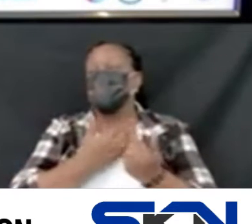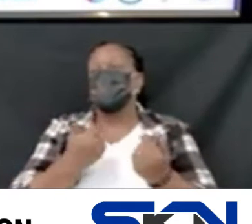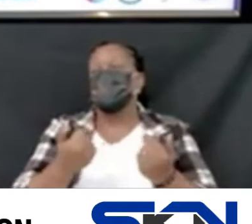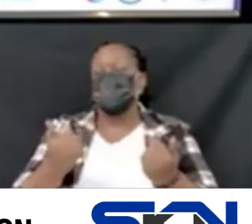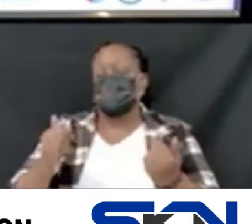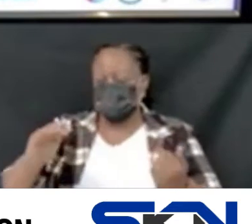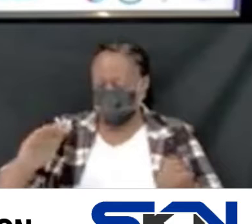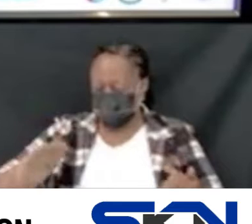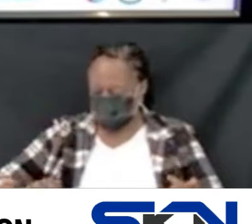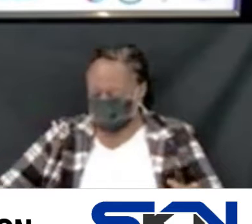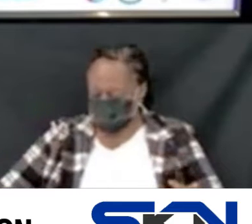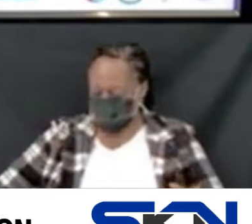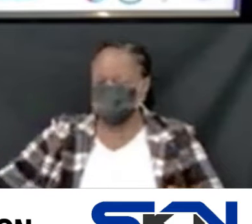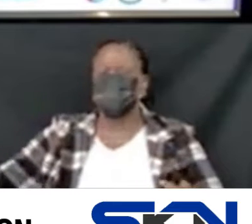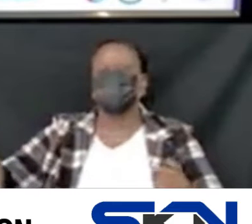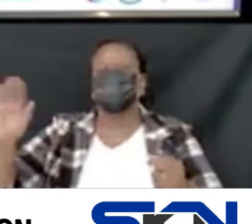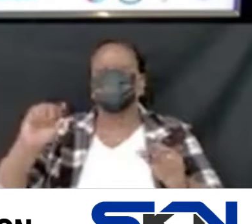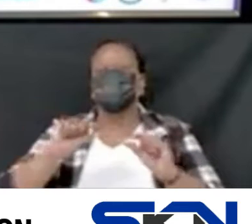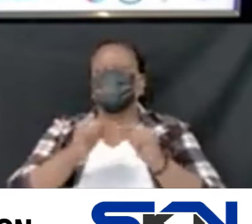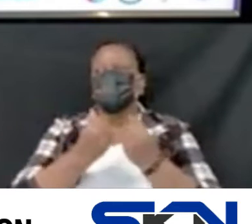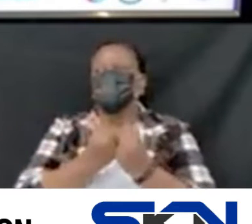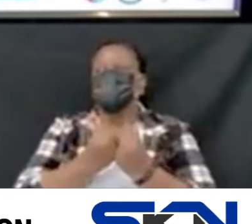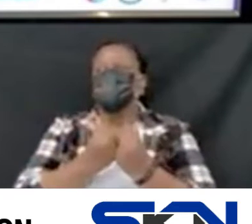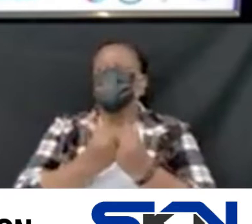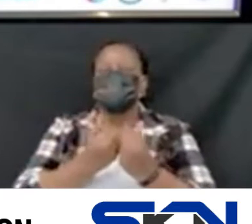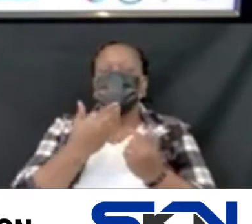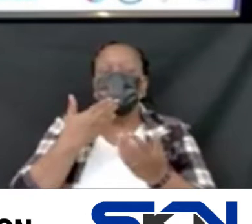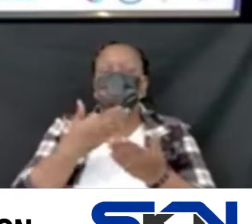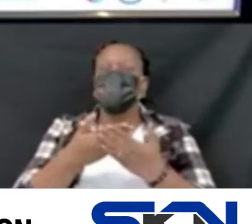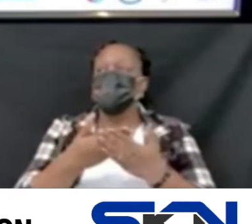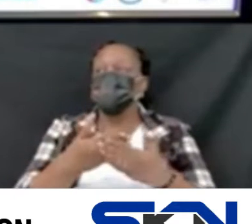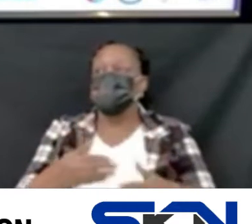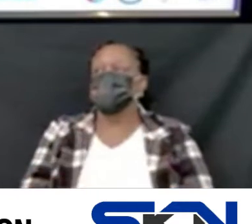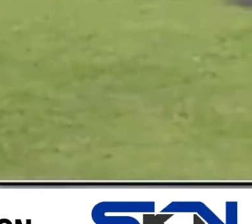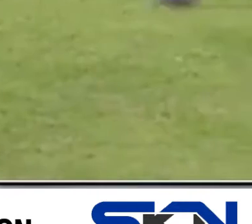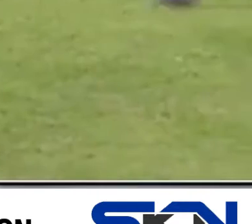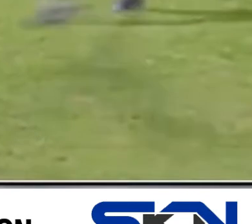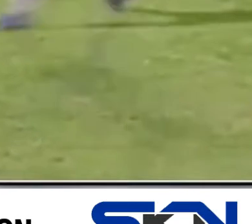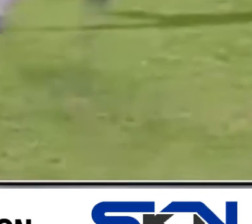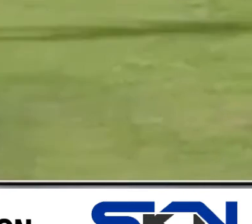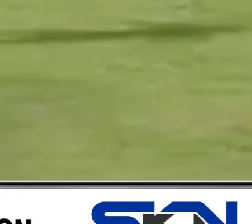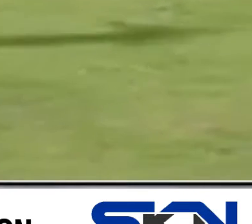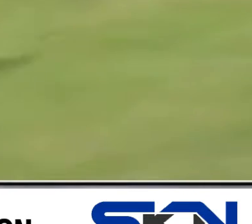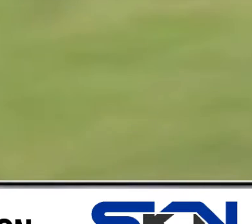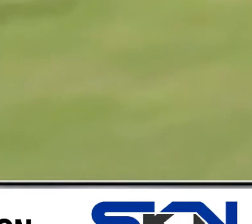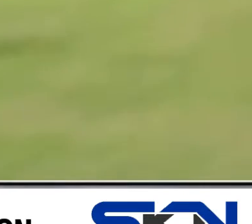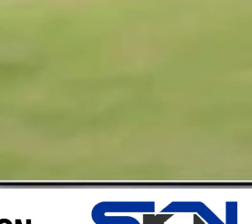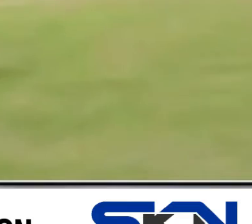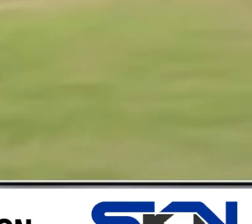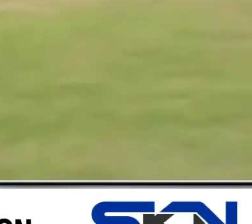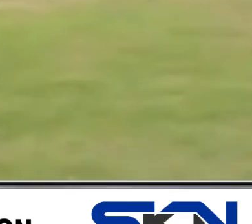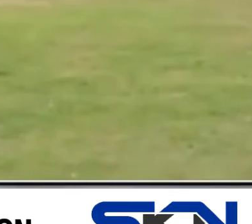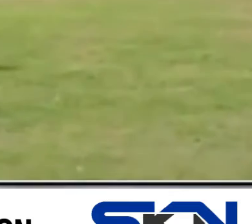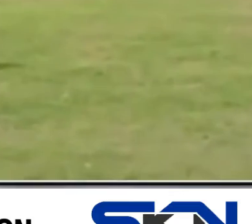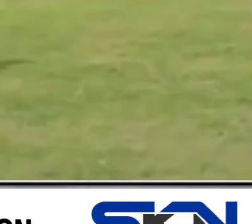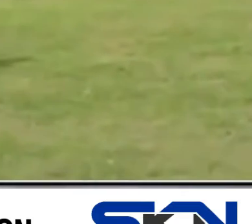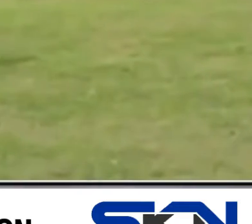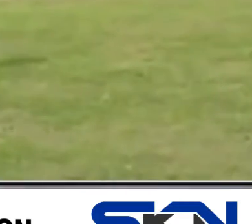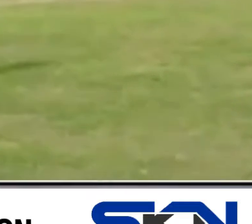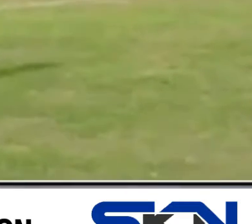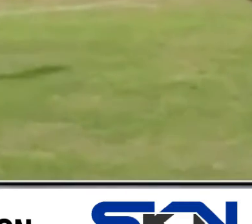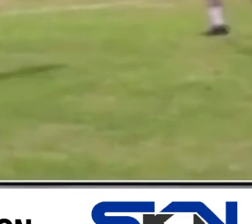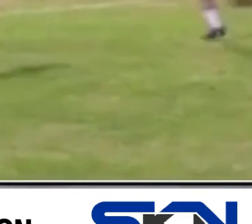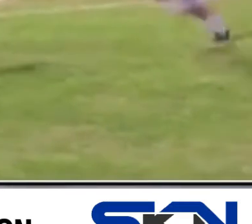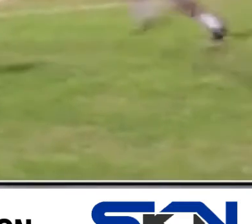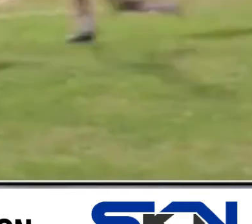hopeful that as soon as we take this to cabinet, we can have a favorable outcome. While the vaccination level for both the women's team and